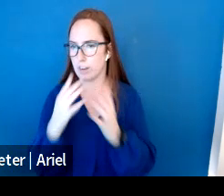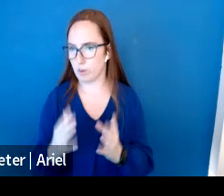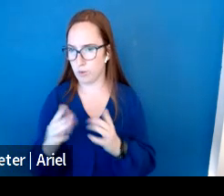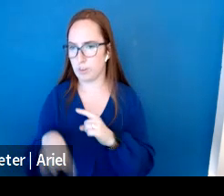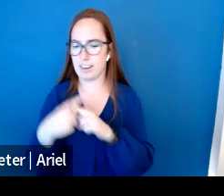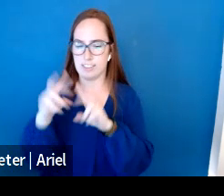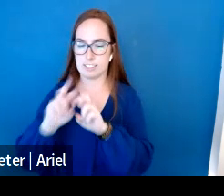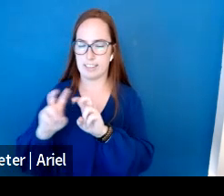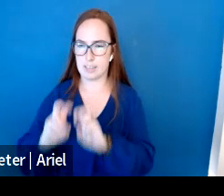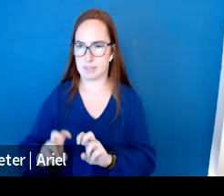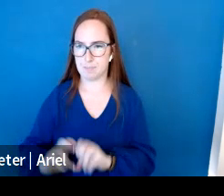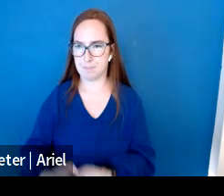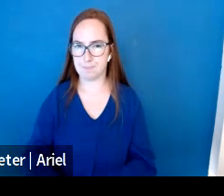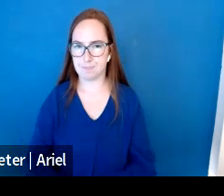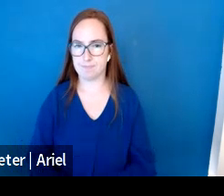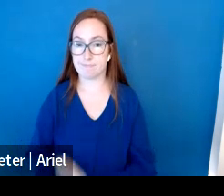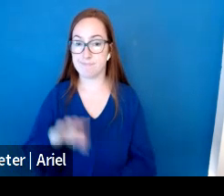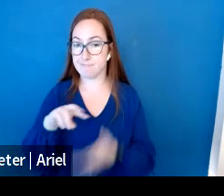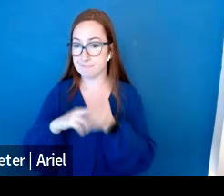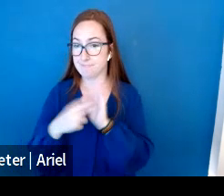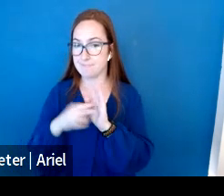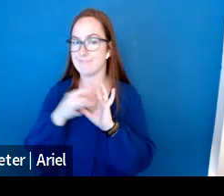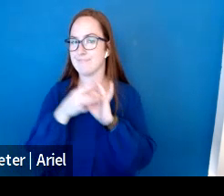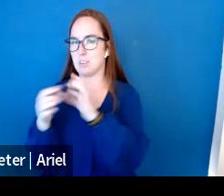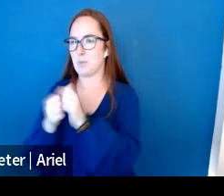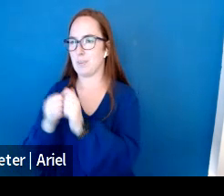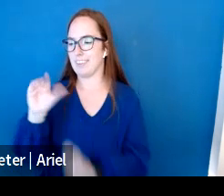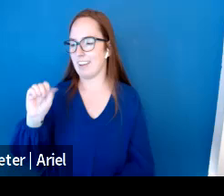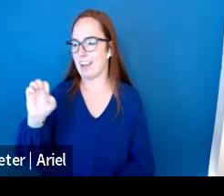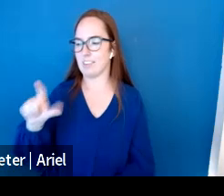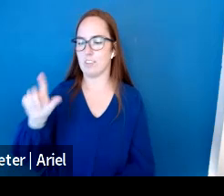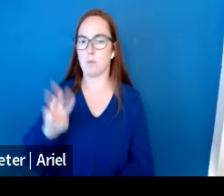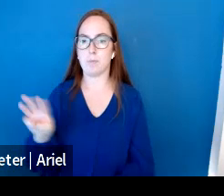assessments, including the link to CASEL's website.